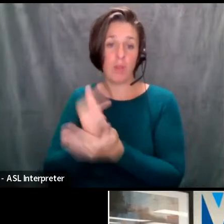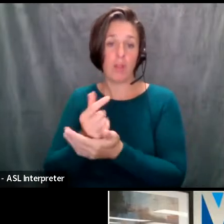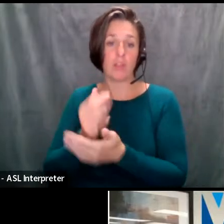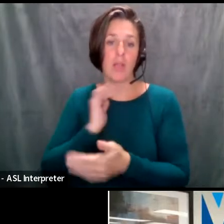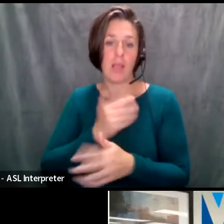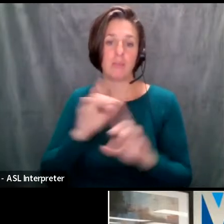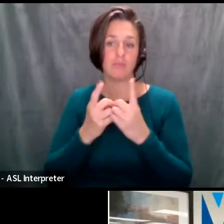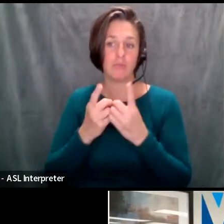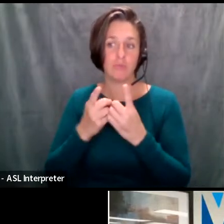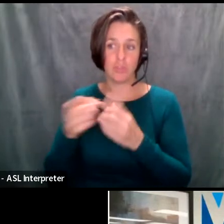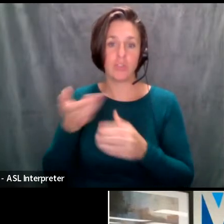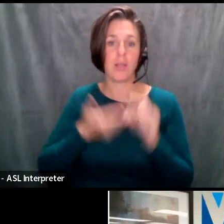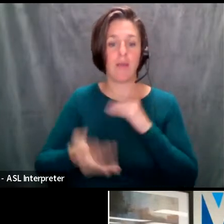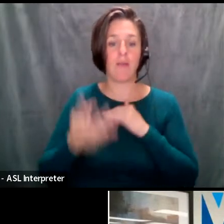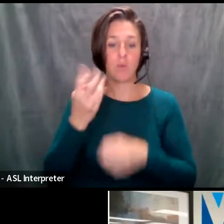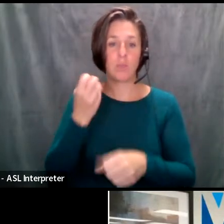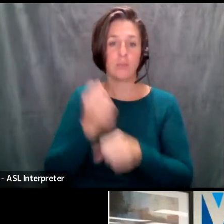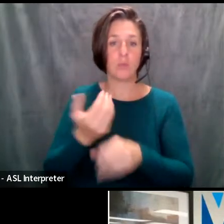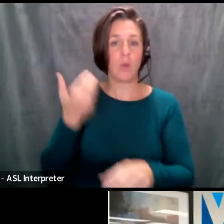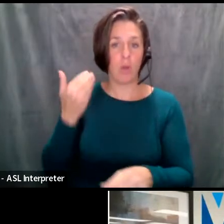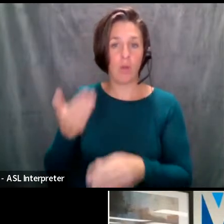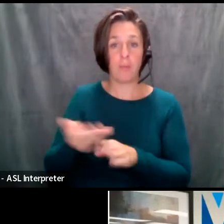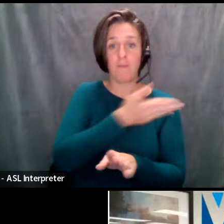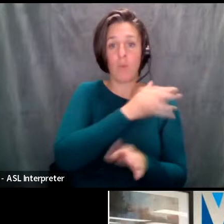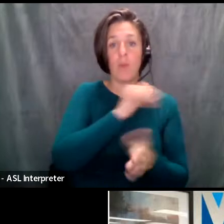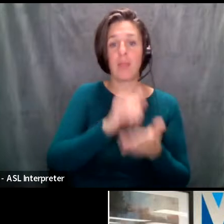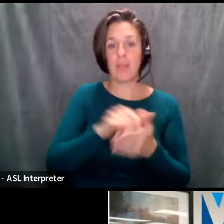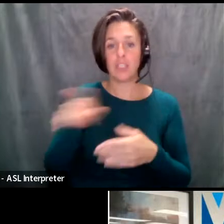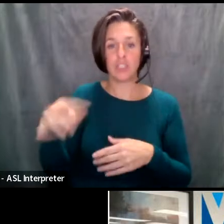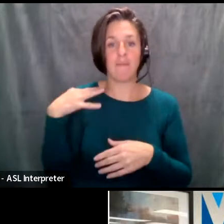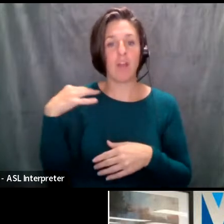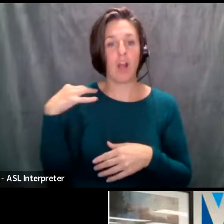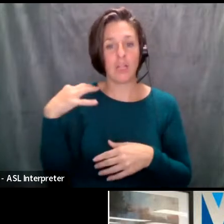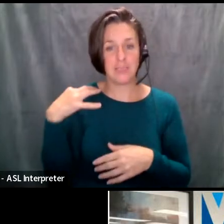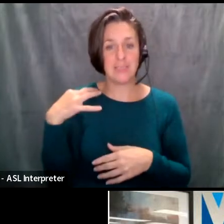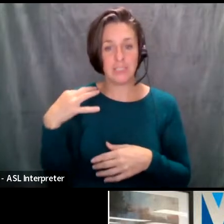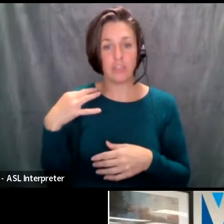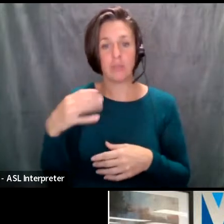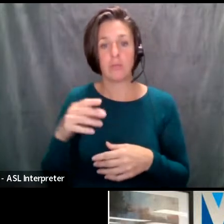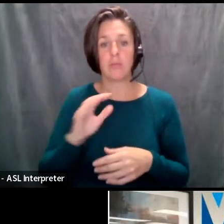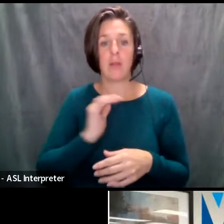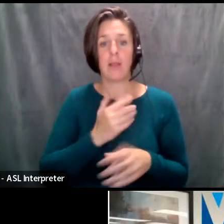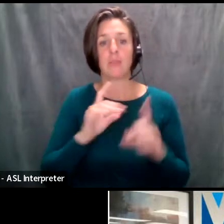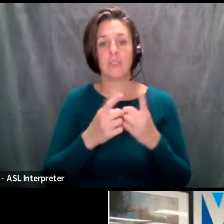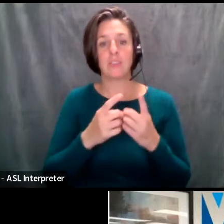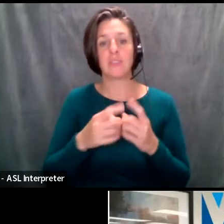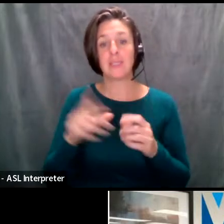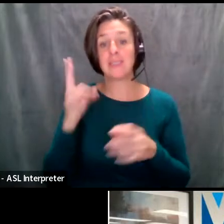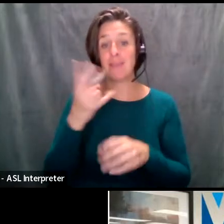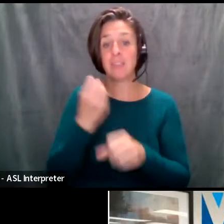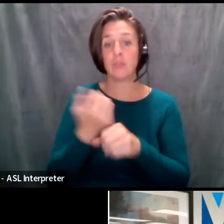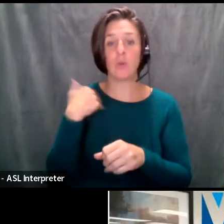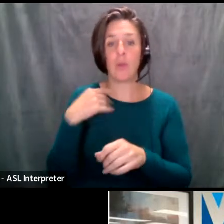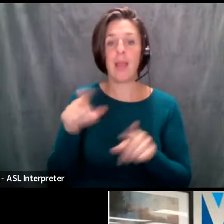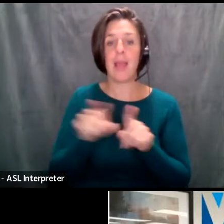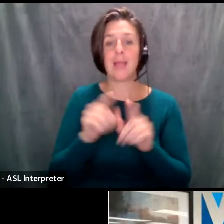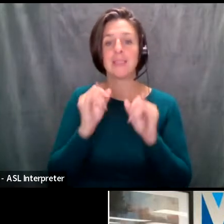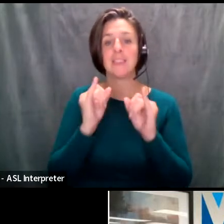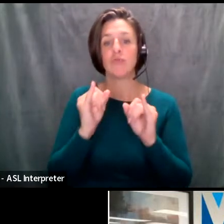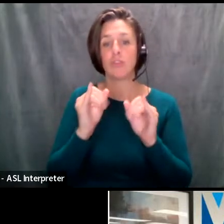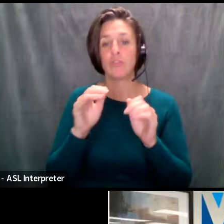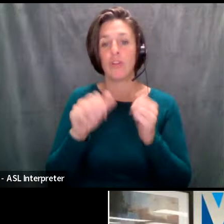years ago. Prior to that, she volunteered in our district 7 years ago as an instructional aide in our EL summer